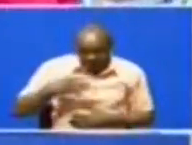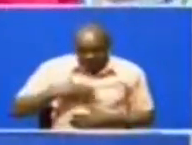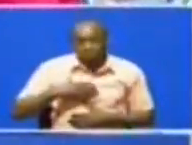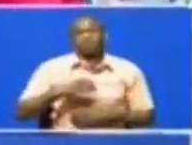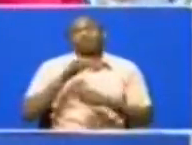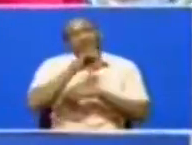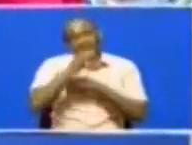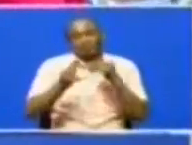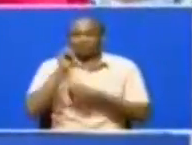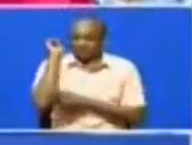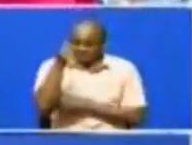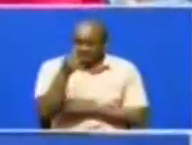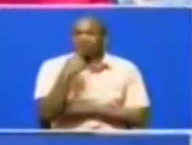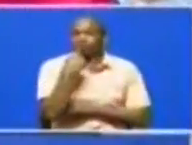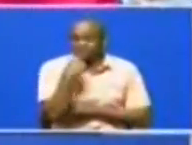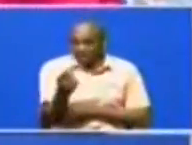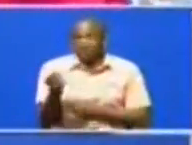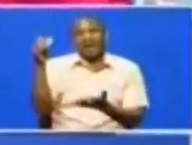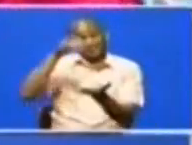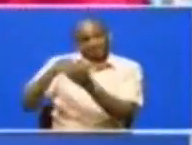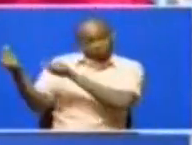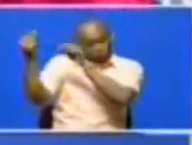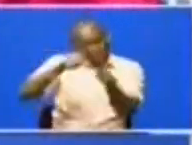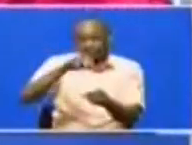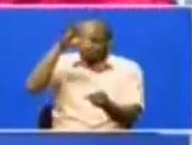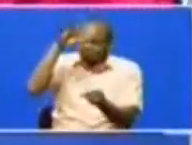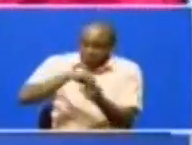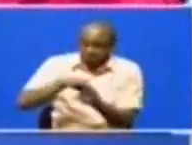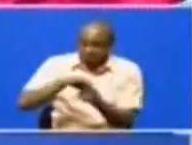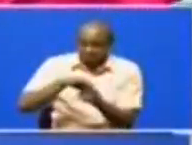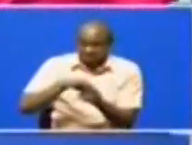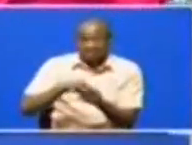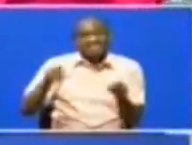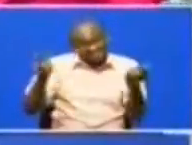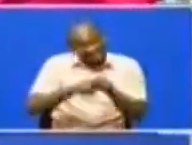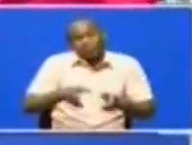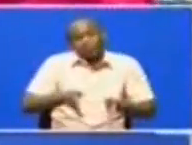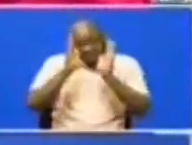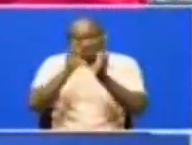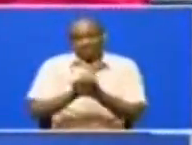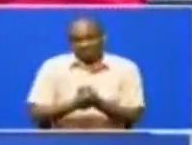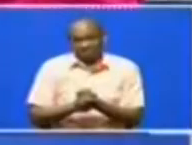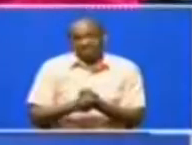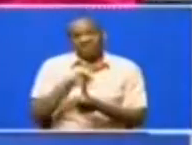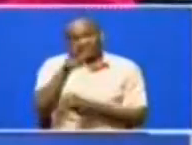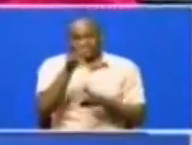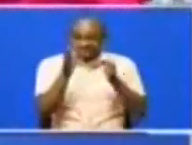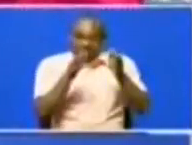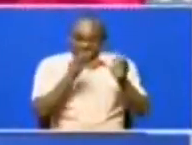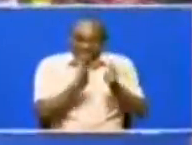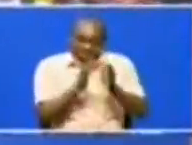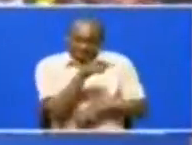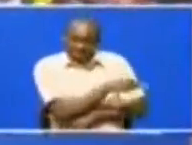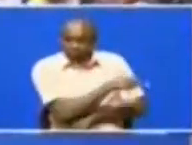ya Kenya kuambia tutoke tena tupige kura vile tulipiga na huyu